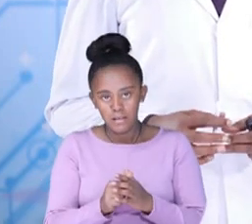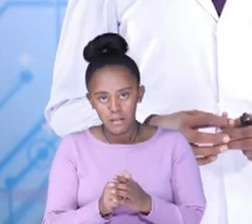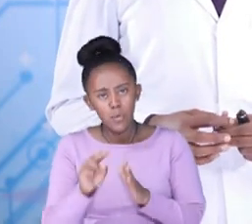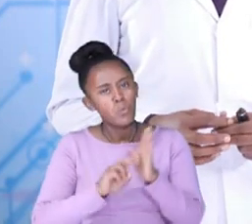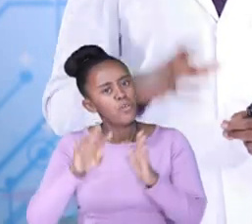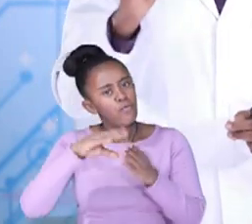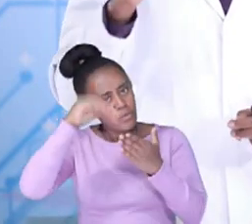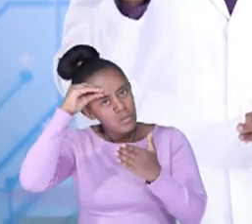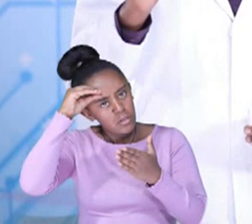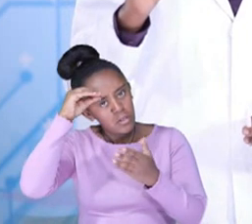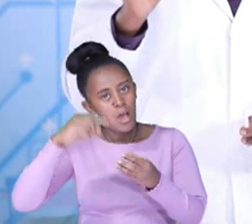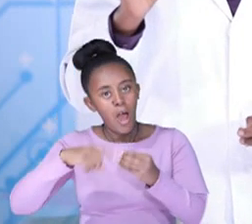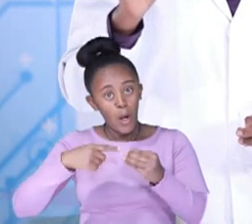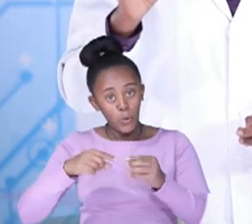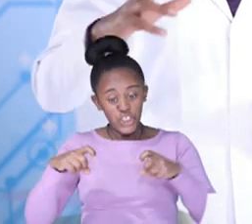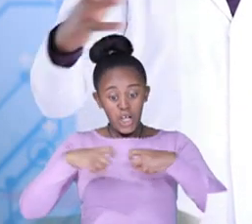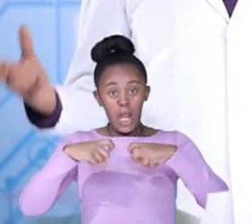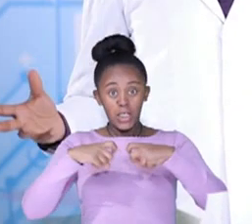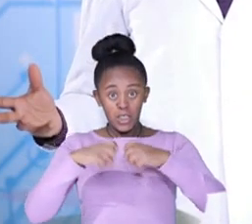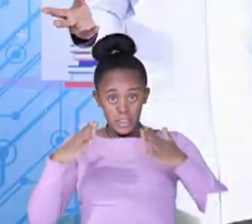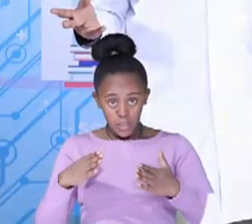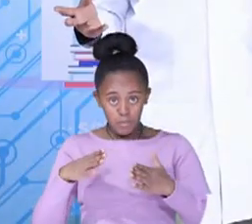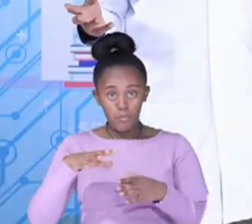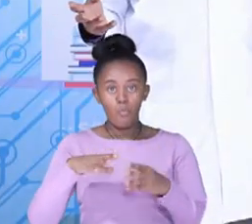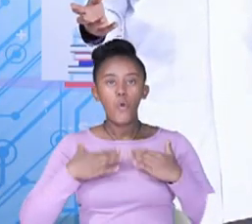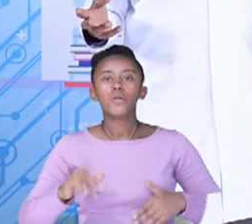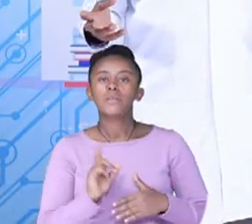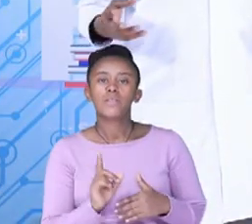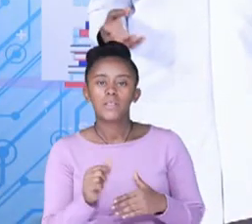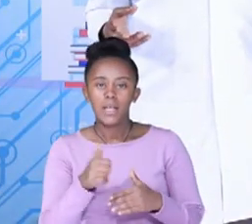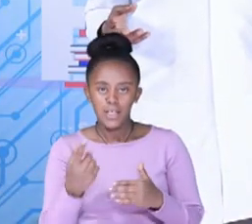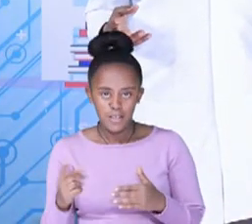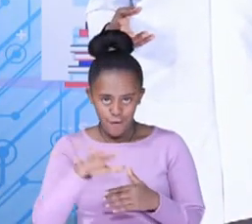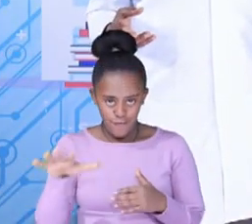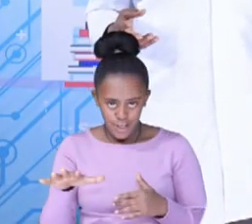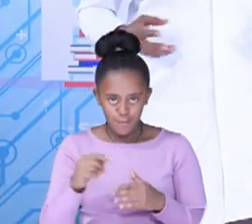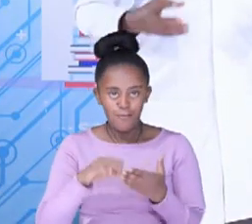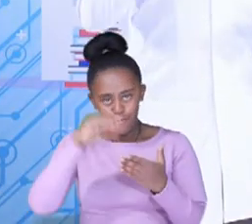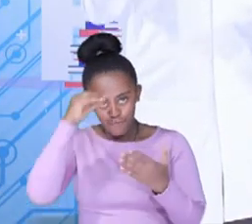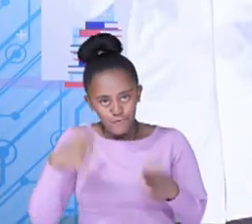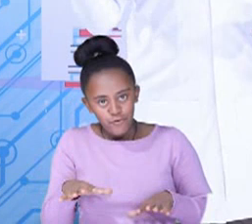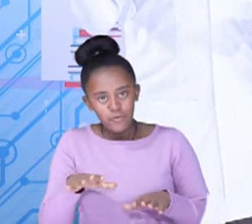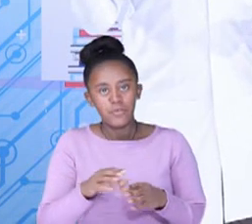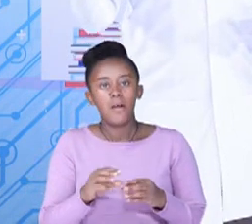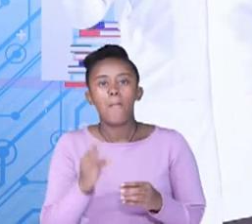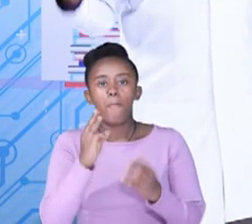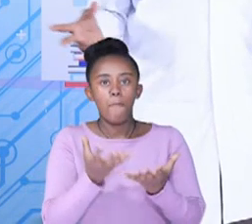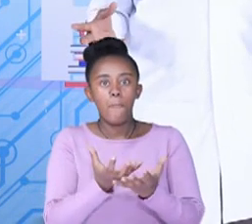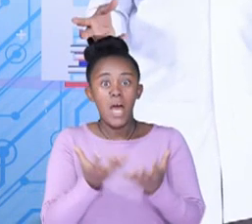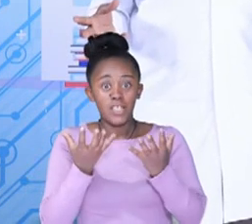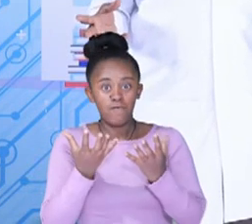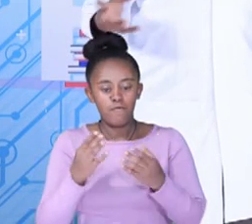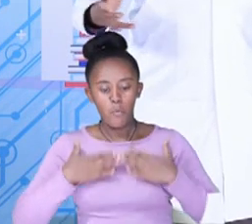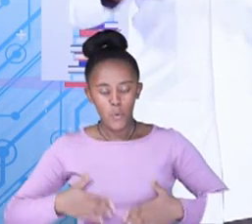Unit 4, around a charged body, there is a field. Okay? You have also learned that around a massive body, there